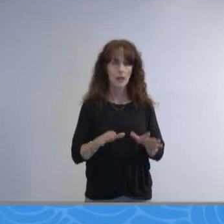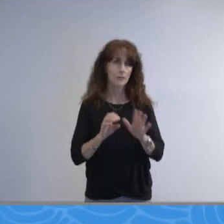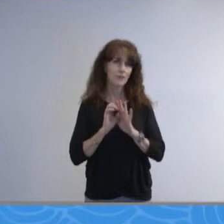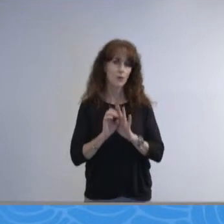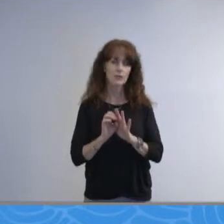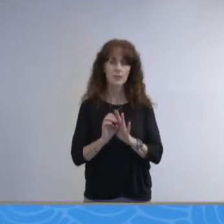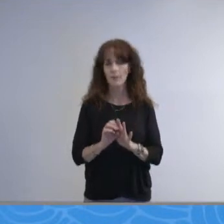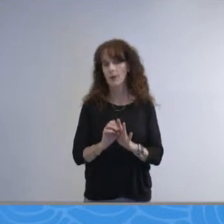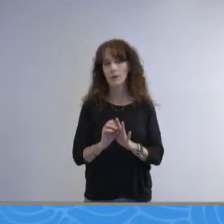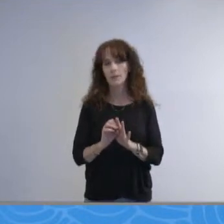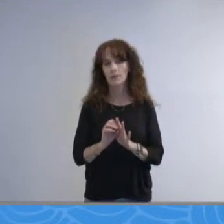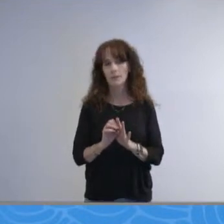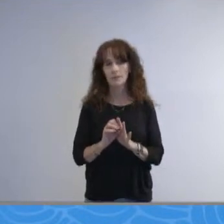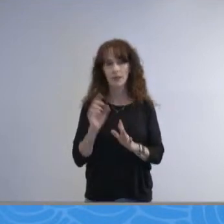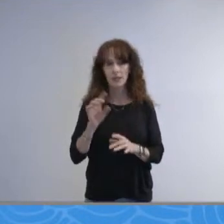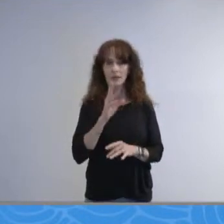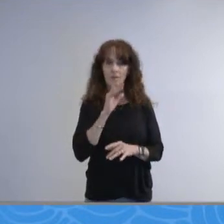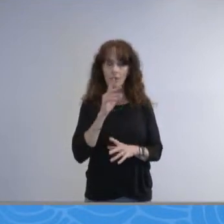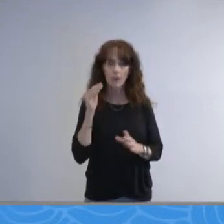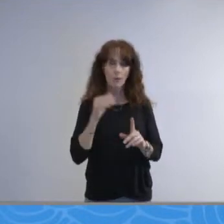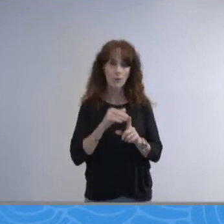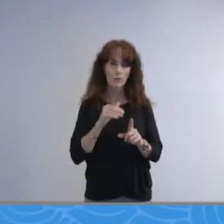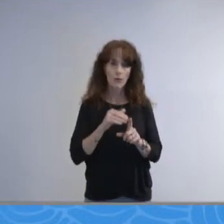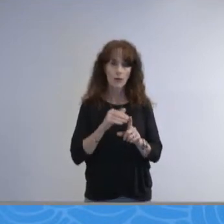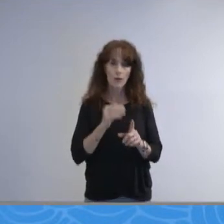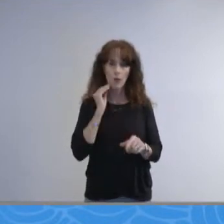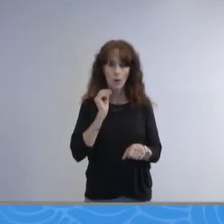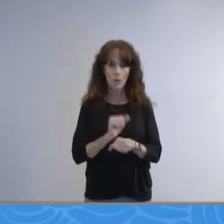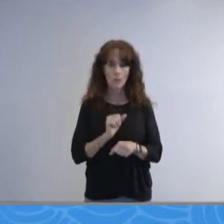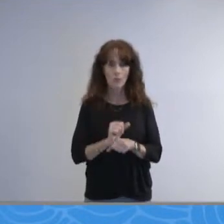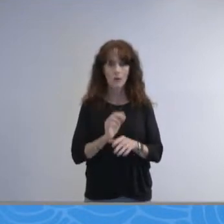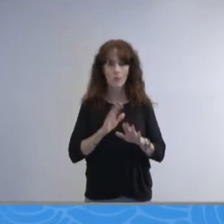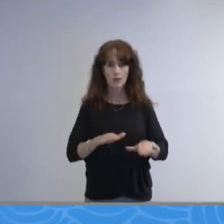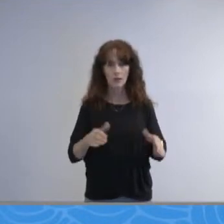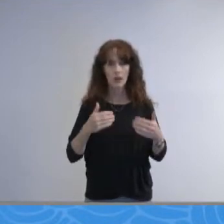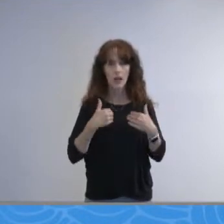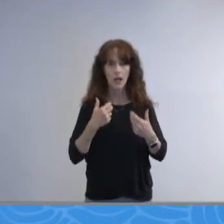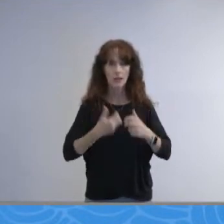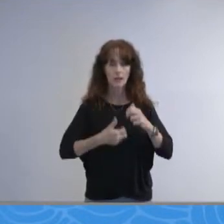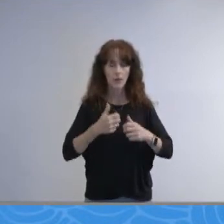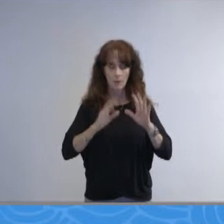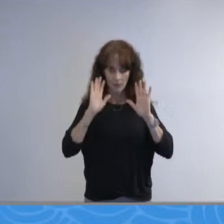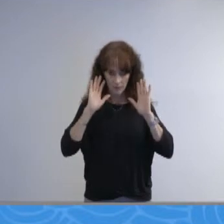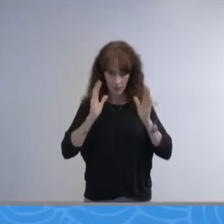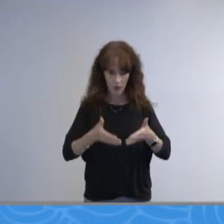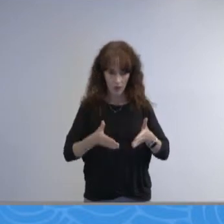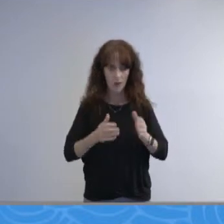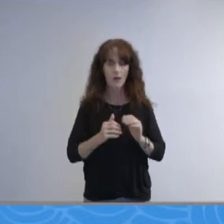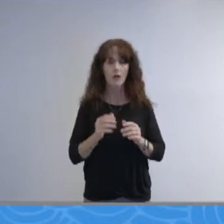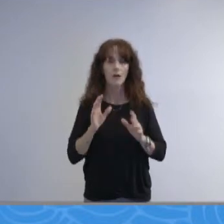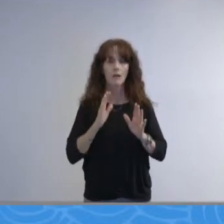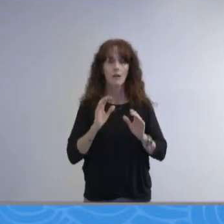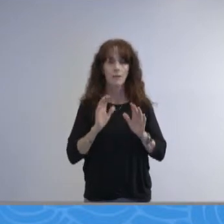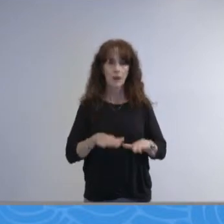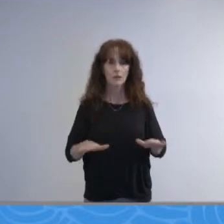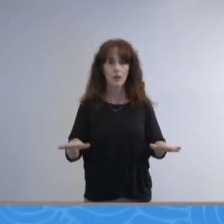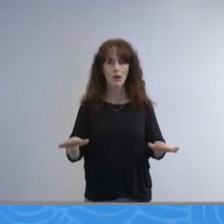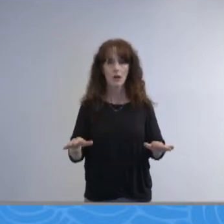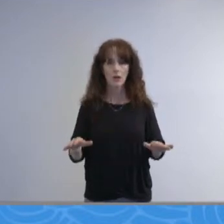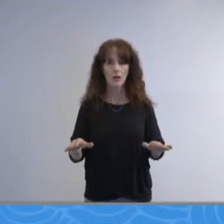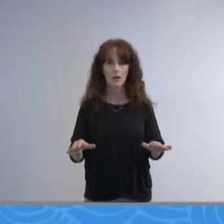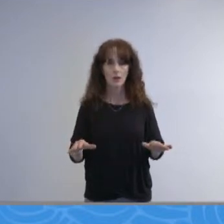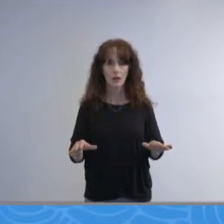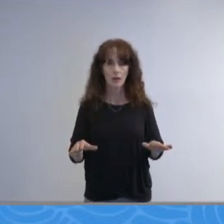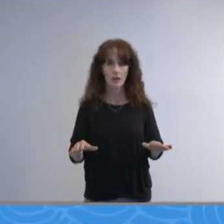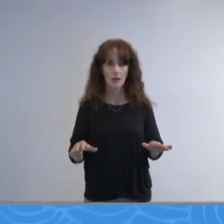example, you need verbal reminders before doing homework. My child has problems concentrating. My child